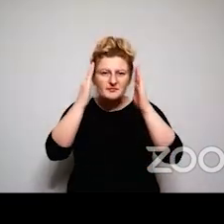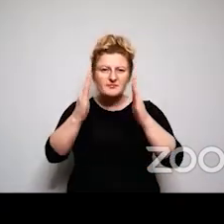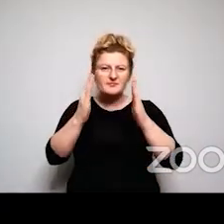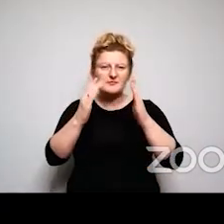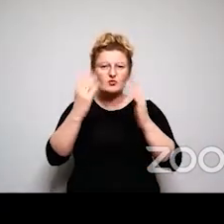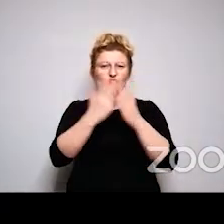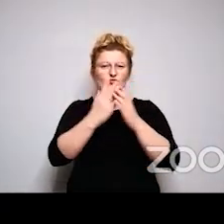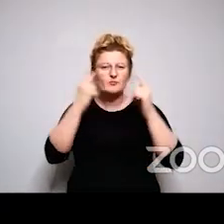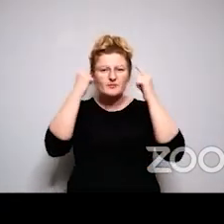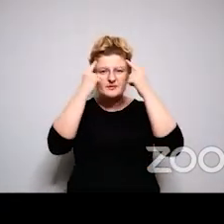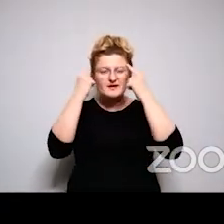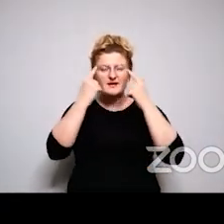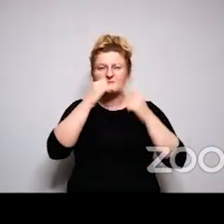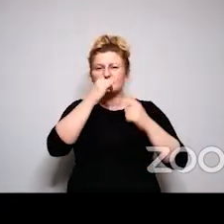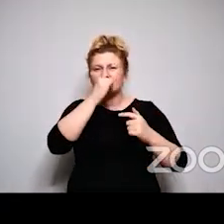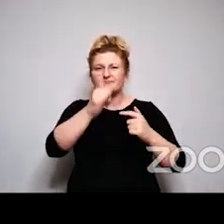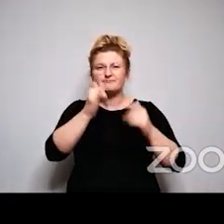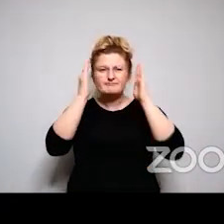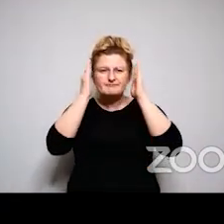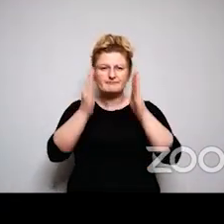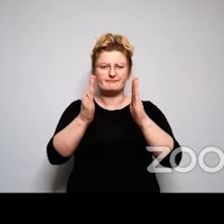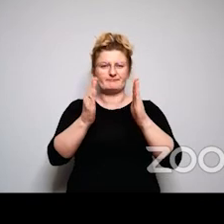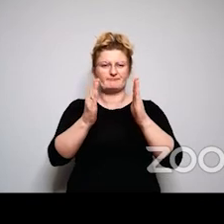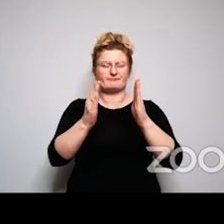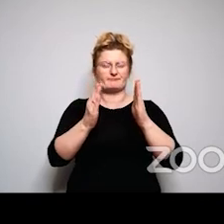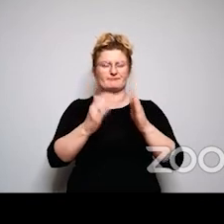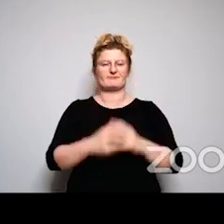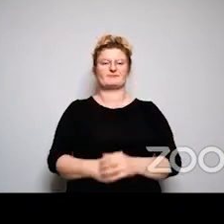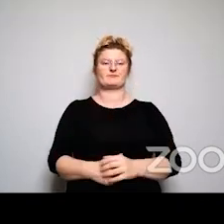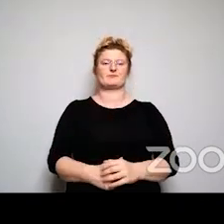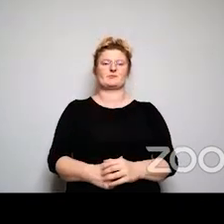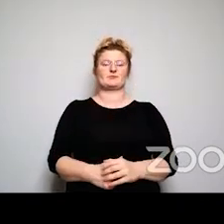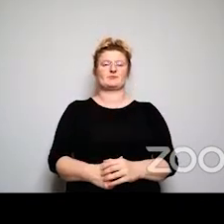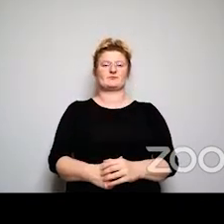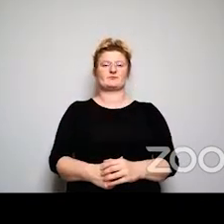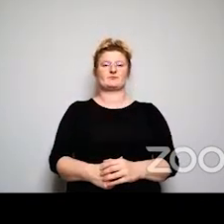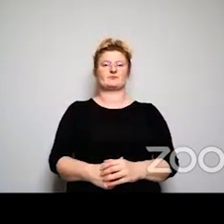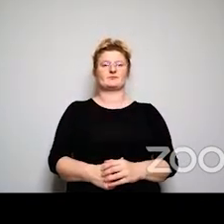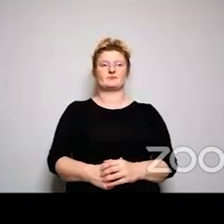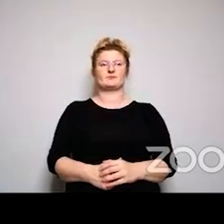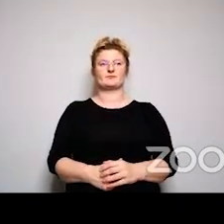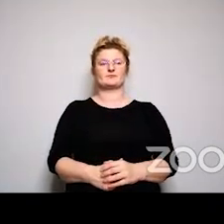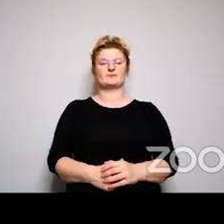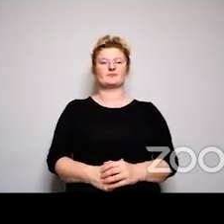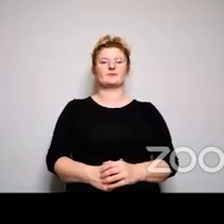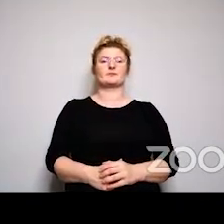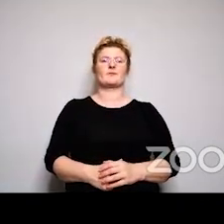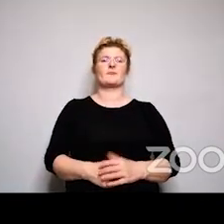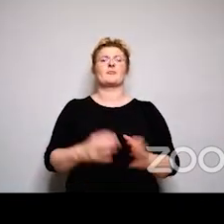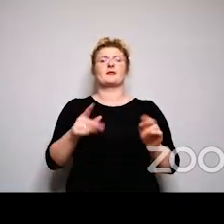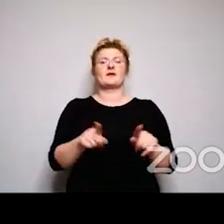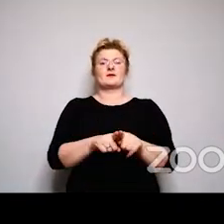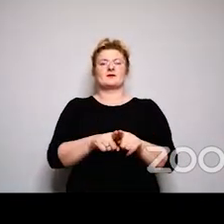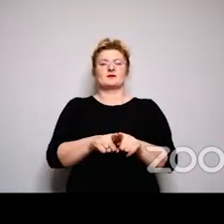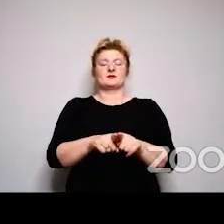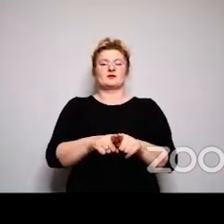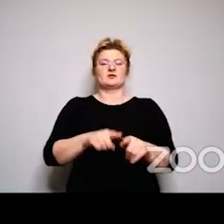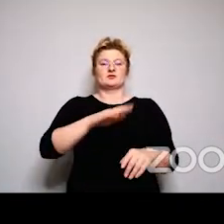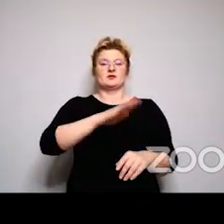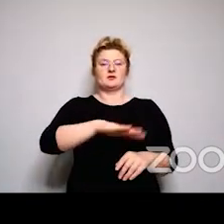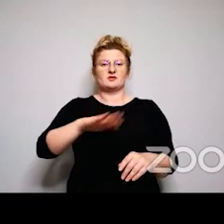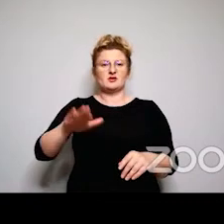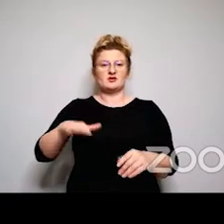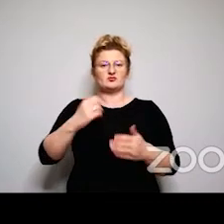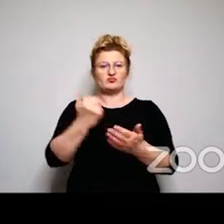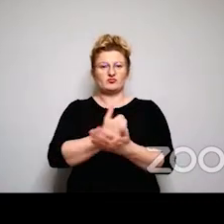or what they want to do, something, because it needs to be very active. Children need action, like children need to be very active. So they